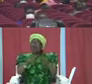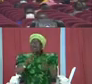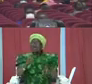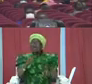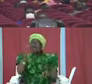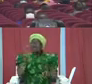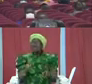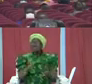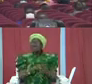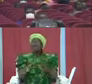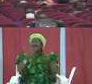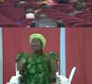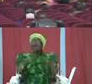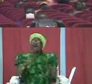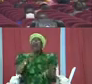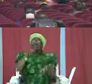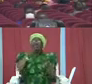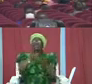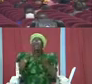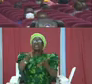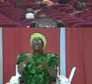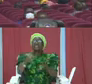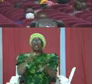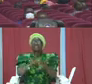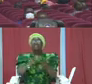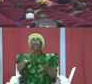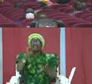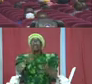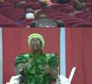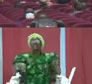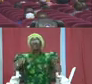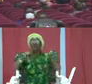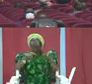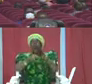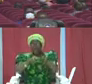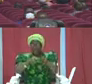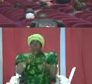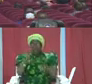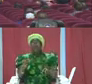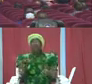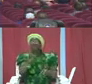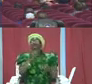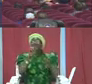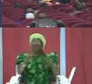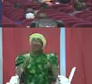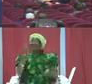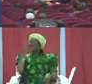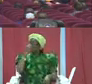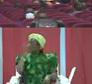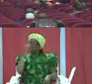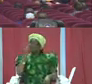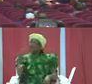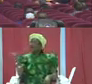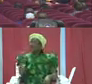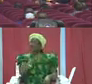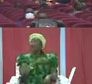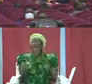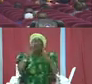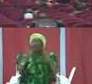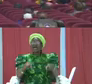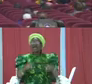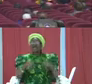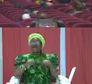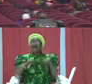Eat it worthily. It can heal. It can give victory over forces of darkness.